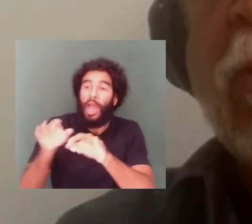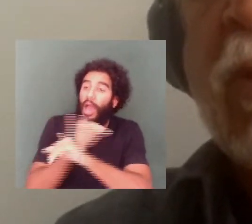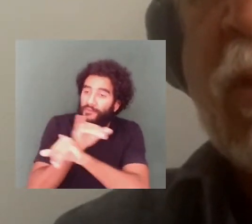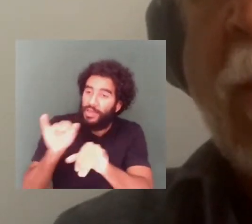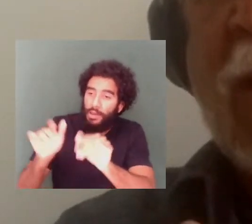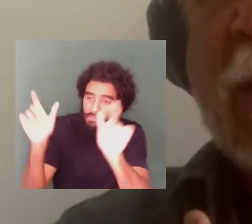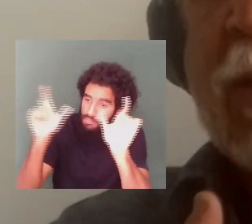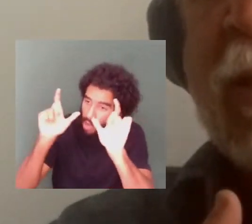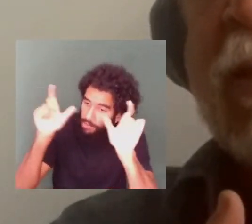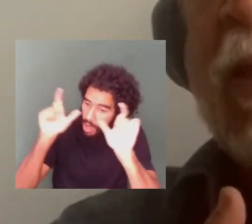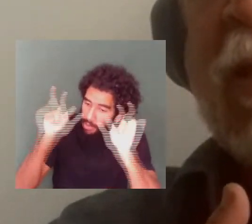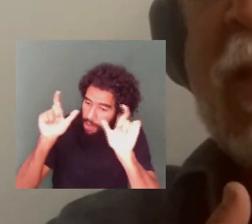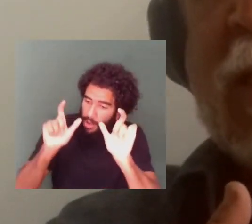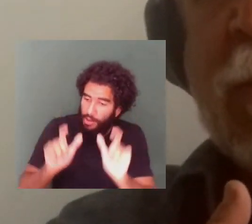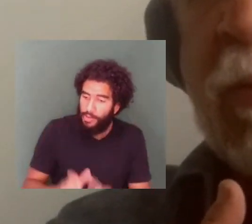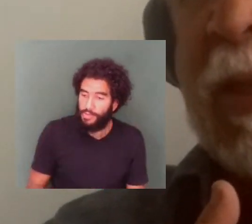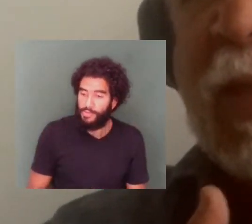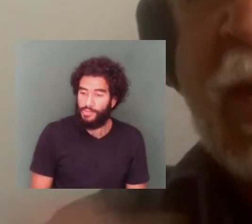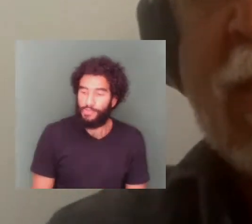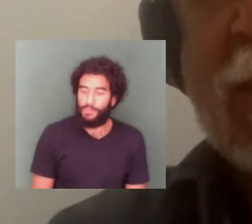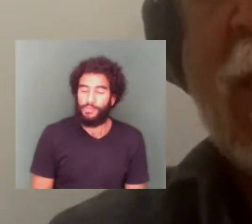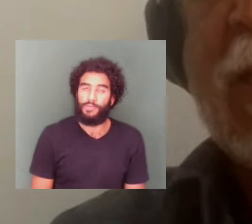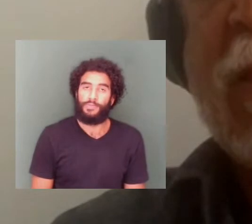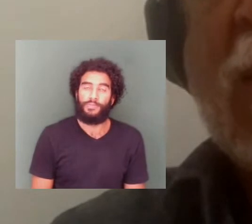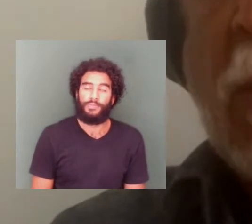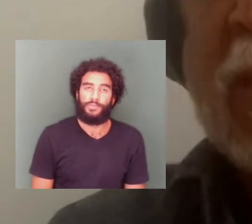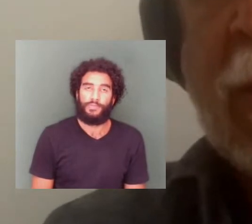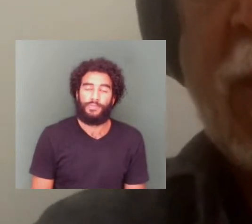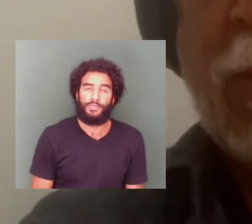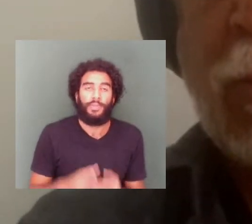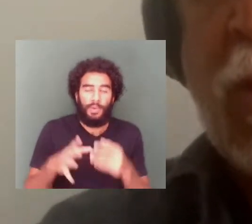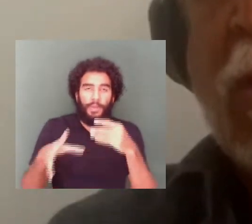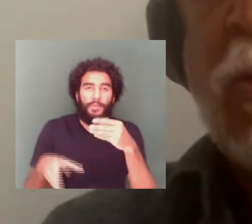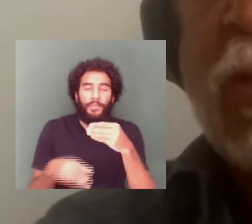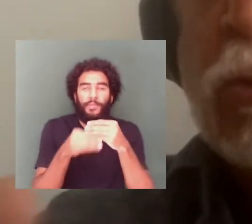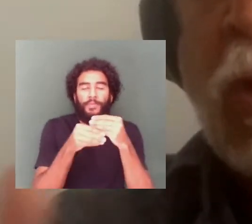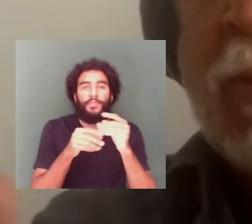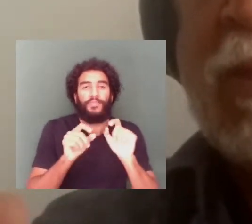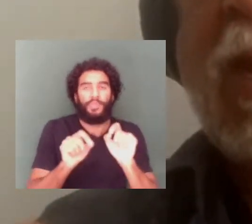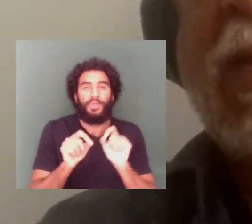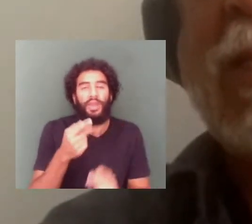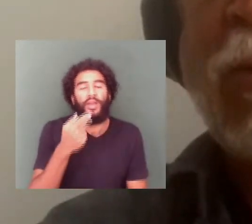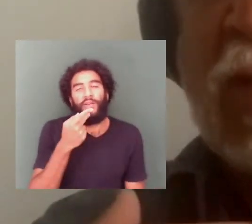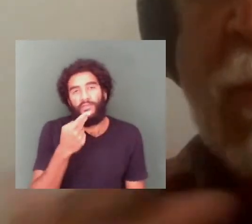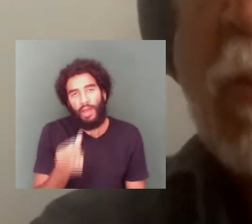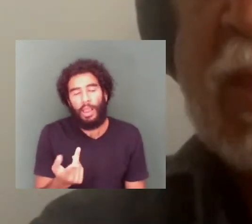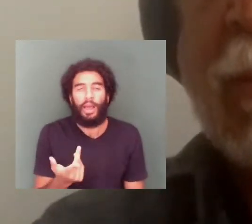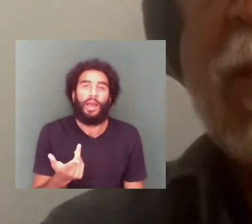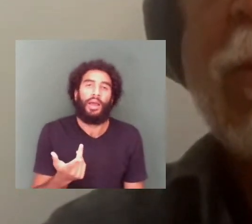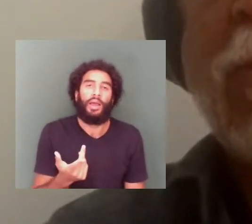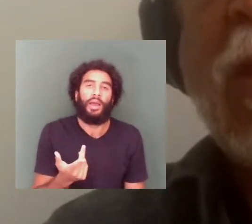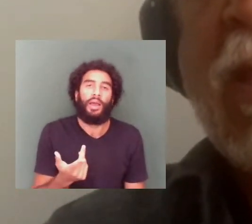also speak to them so that they can also make better decisions, and